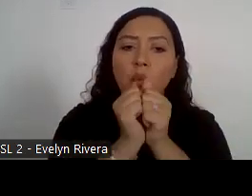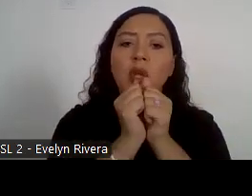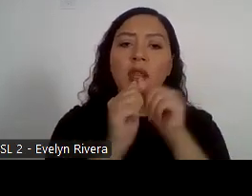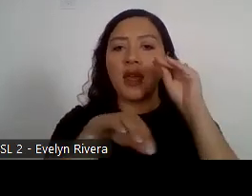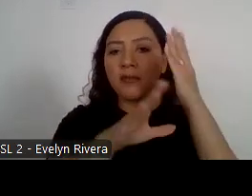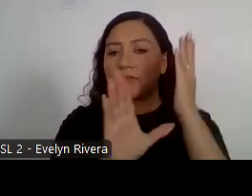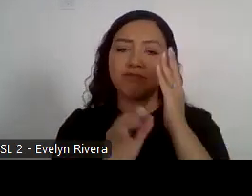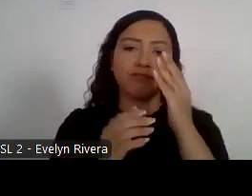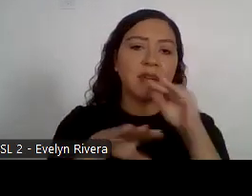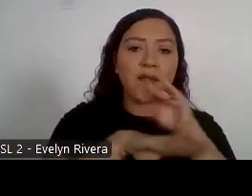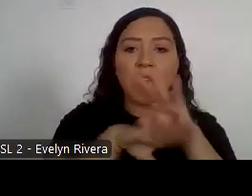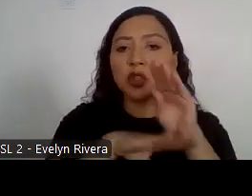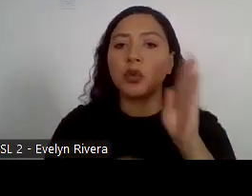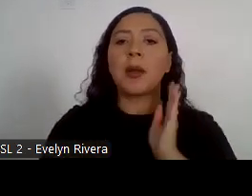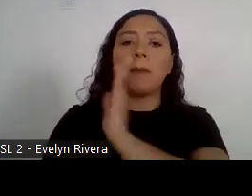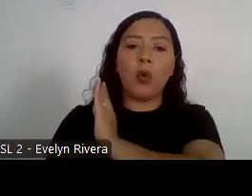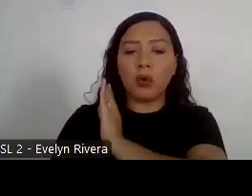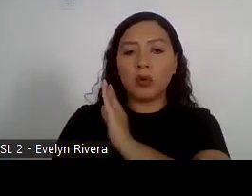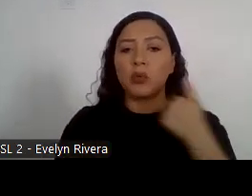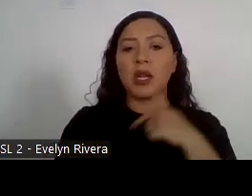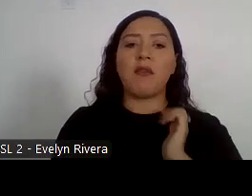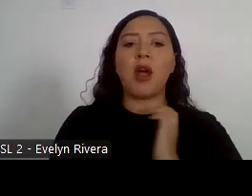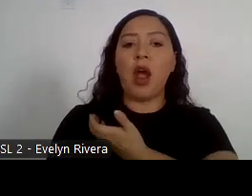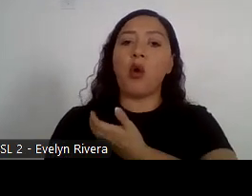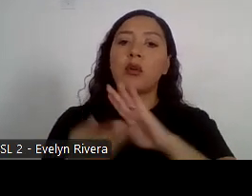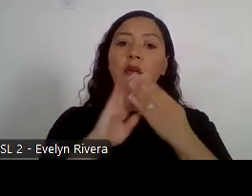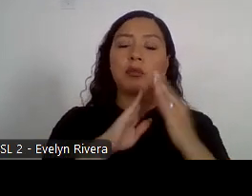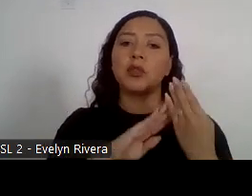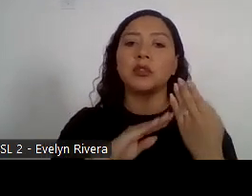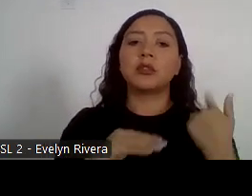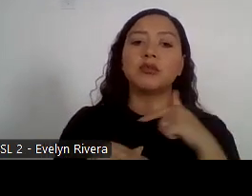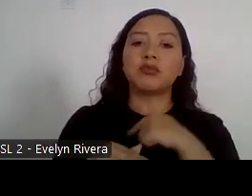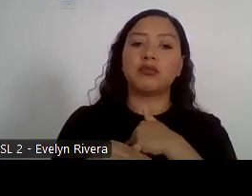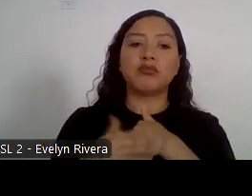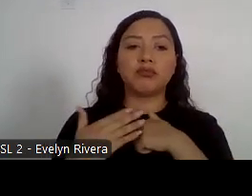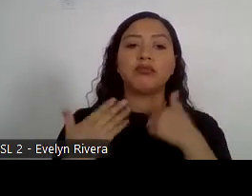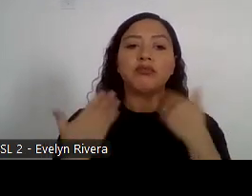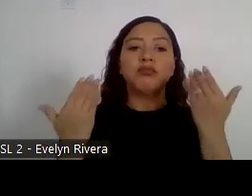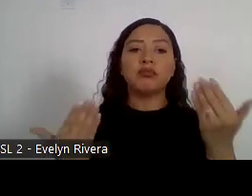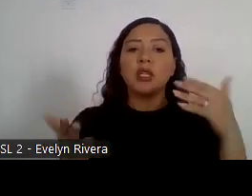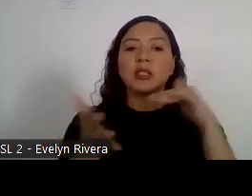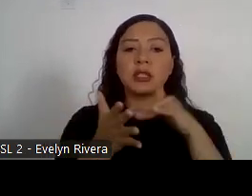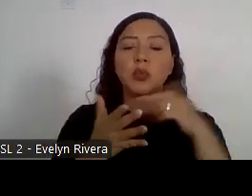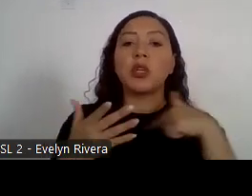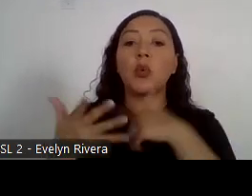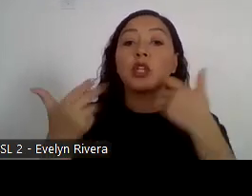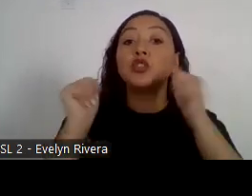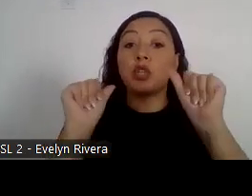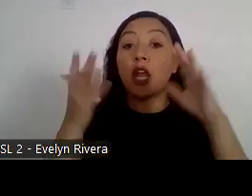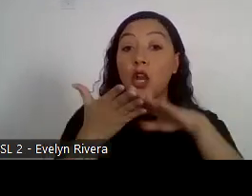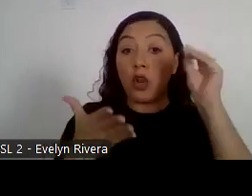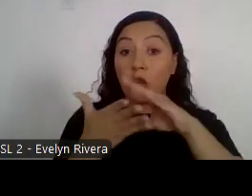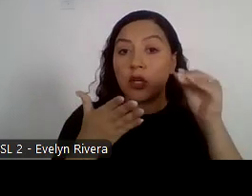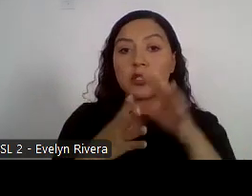our own community advisory board that's meeting across the course of the study. But we're out here to try to learn as much